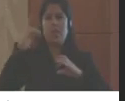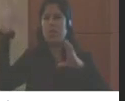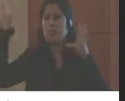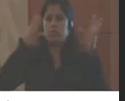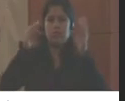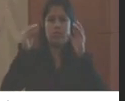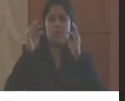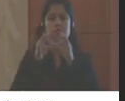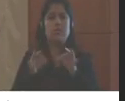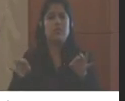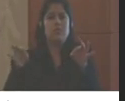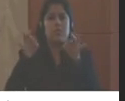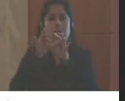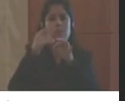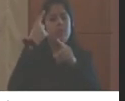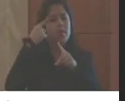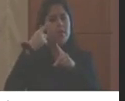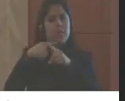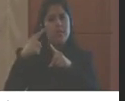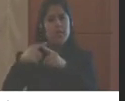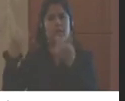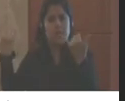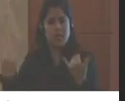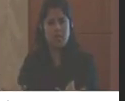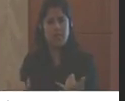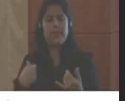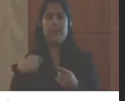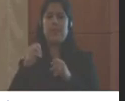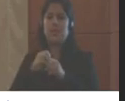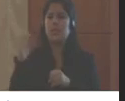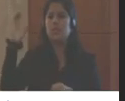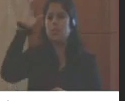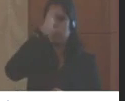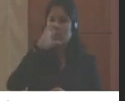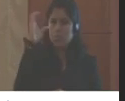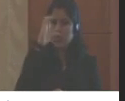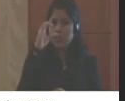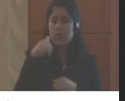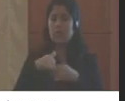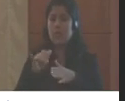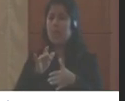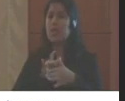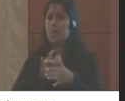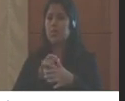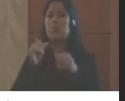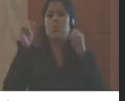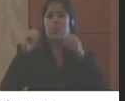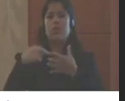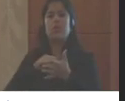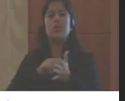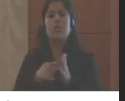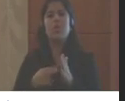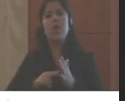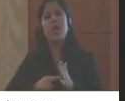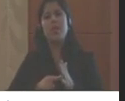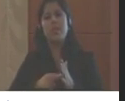have state-of-the-art technology without undermining the current infrastructure. We aim for